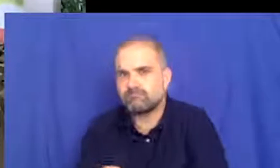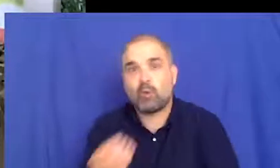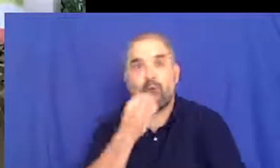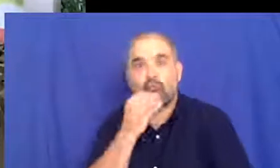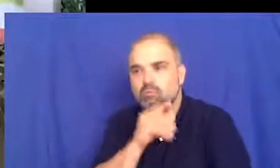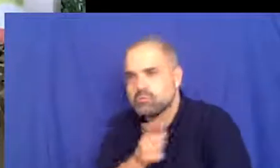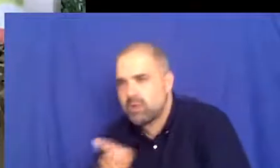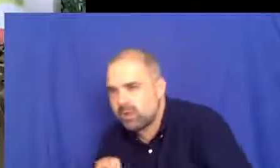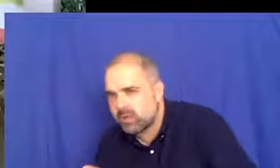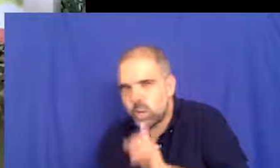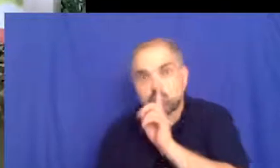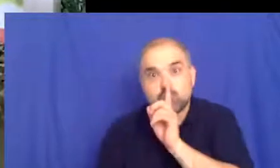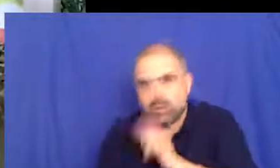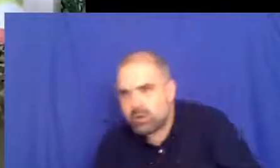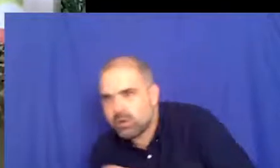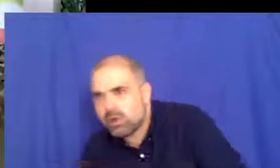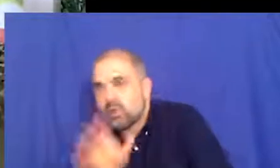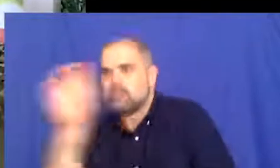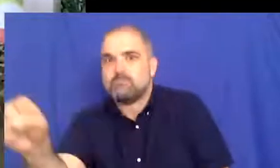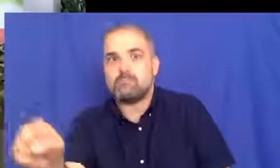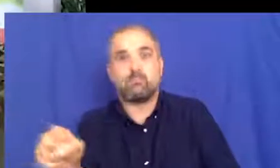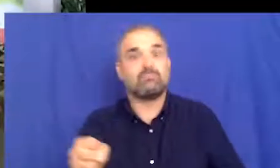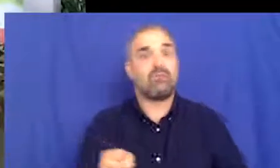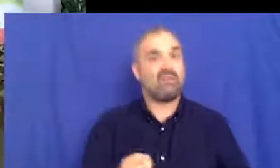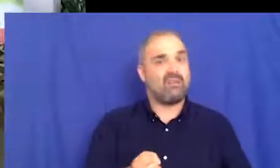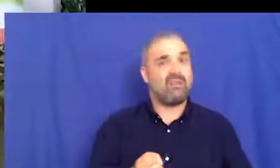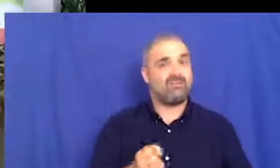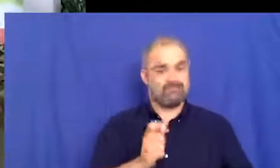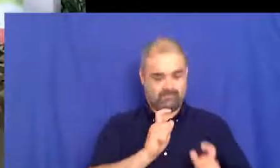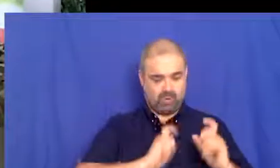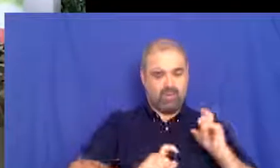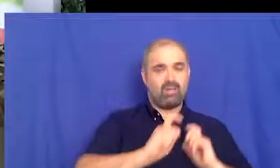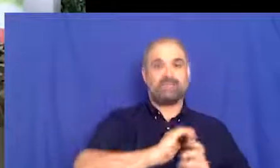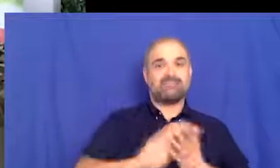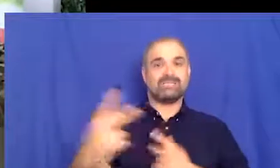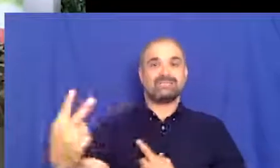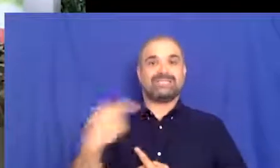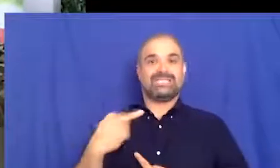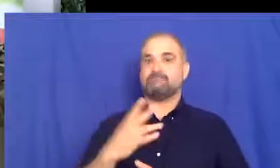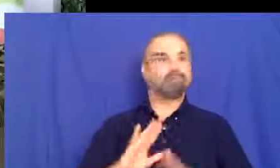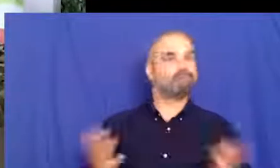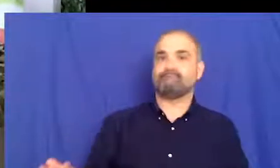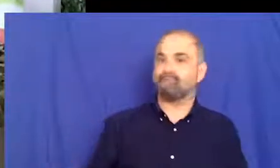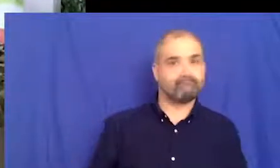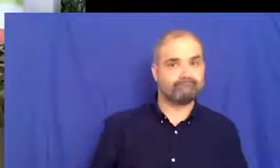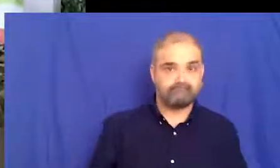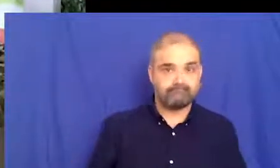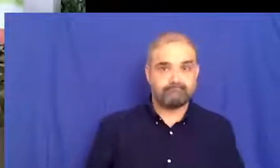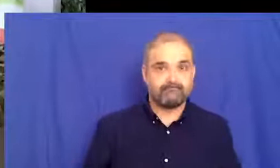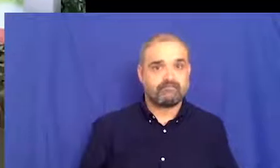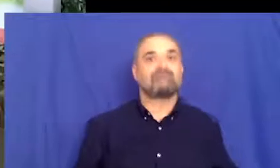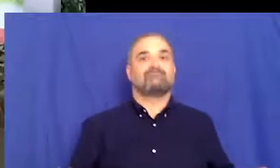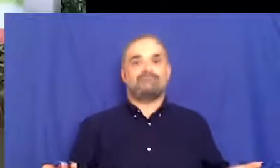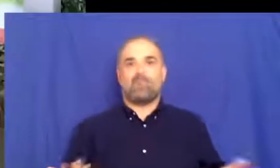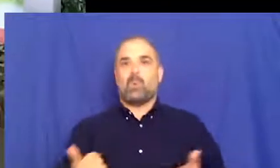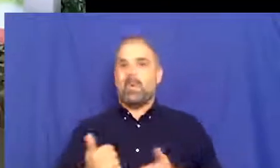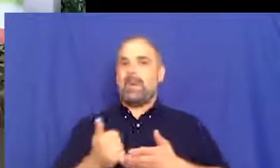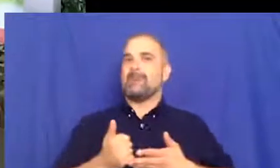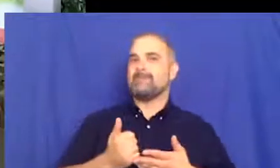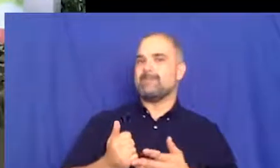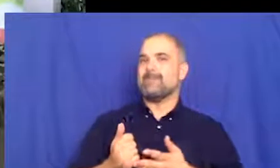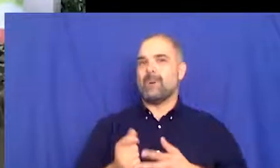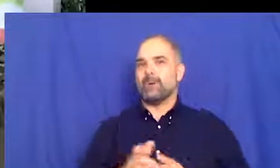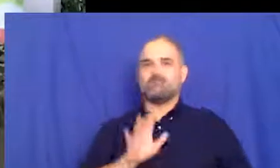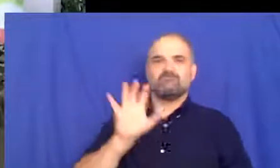up and sneak on their food using this colour to blend in. The food generally doesn't tend to see them come in. So it helps them to